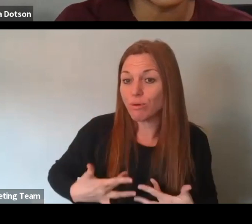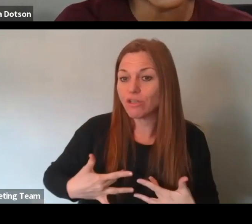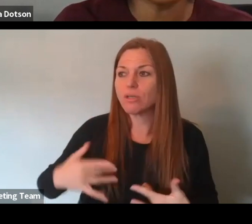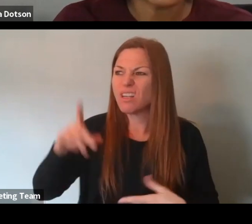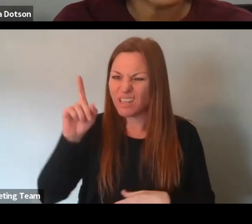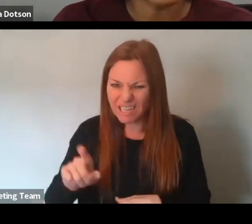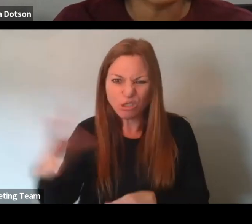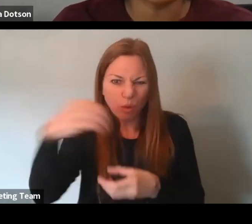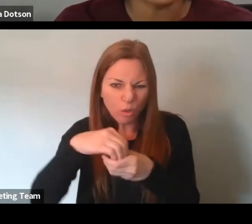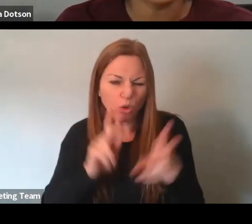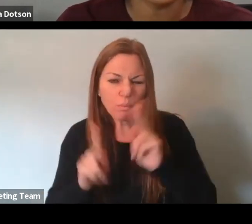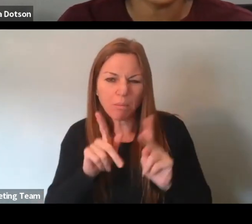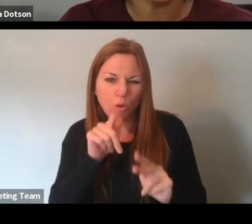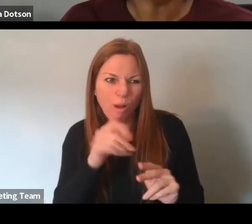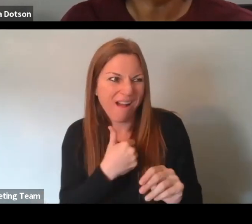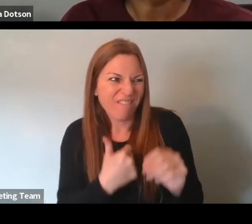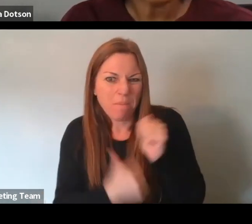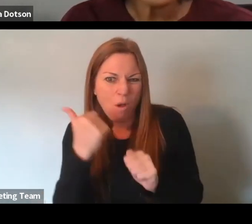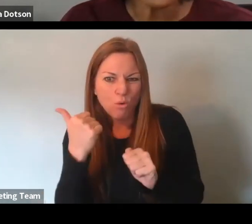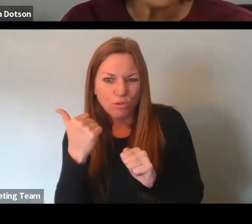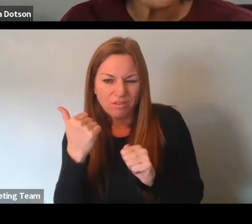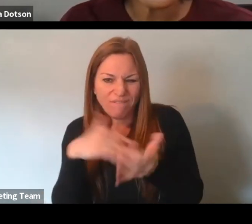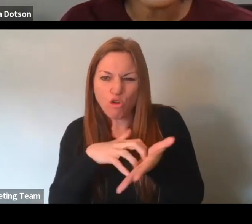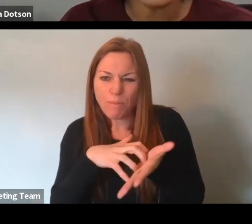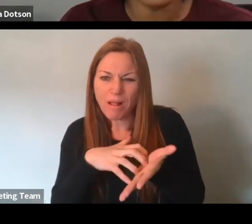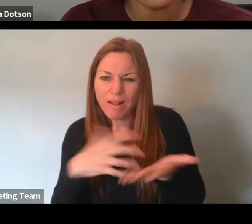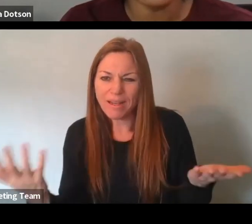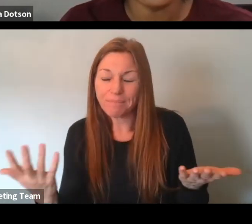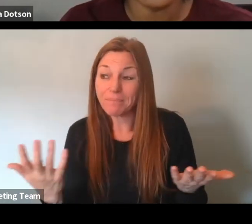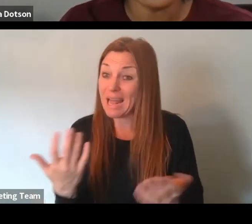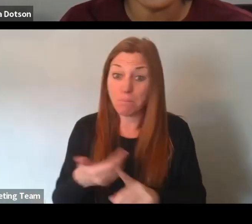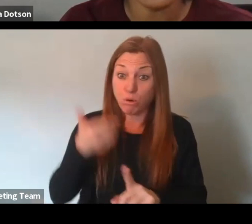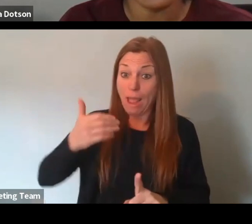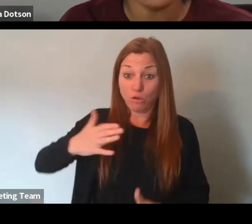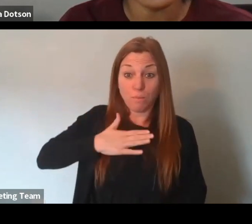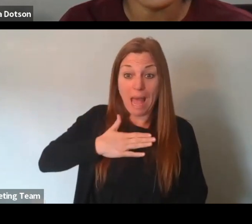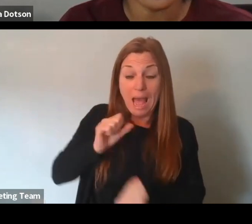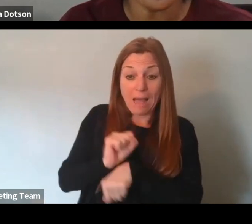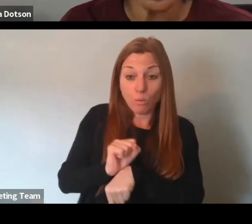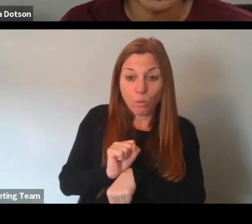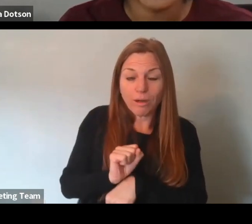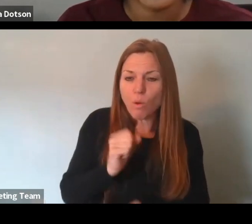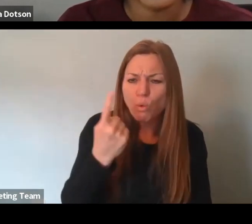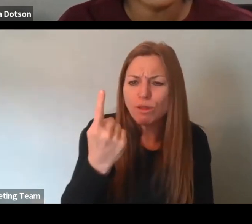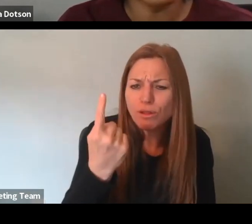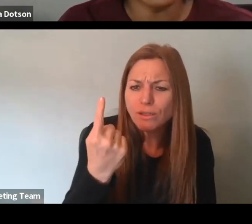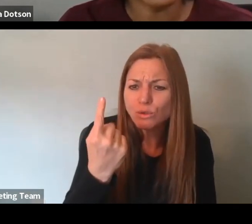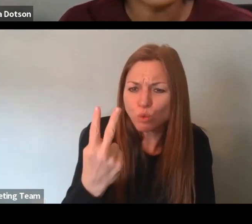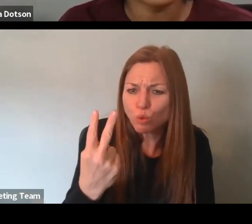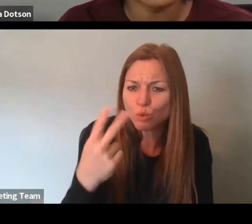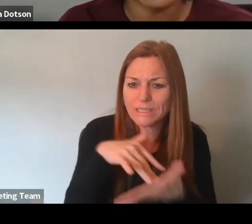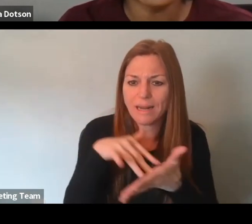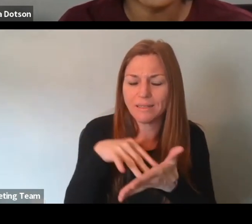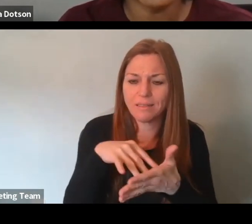that we're doing in my lab, only 2 studies have done that in Black older adults. So you can see some of the characteristics of those